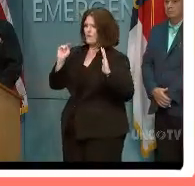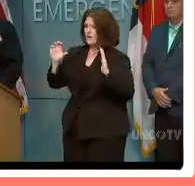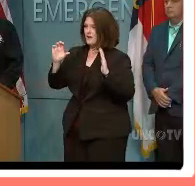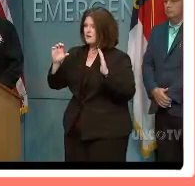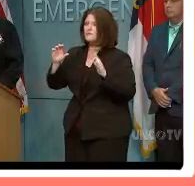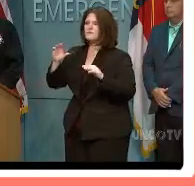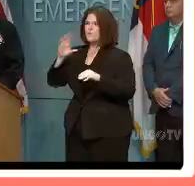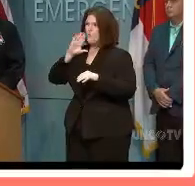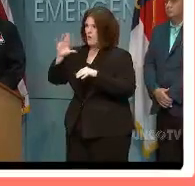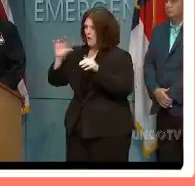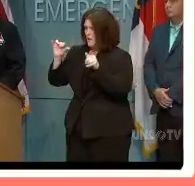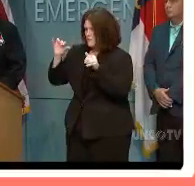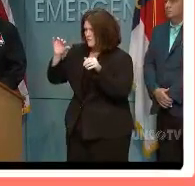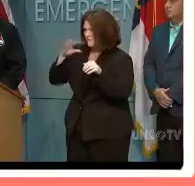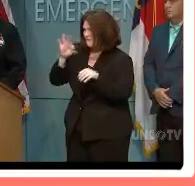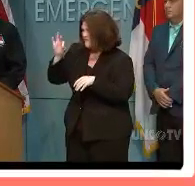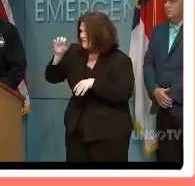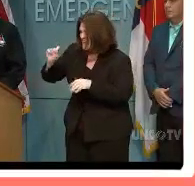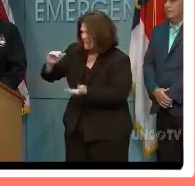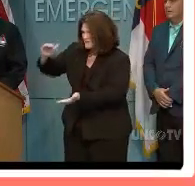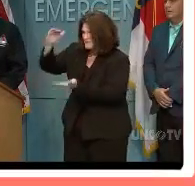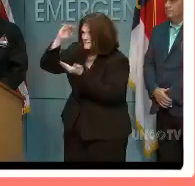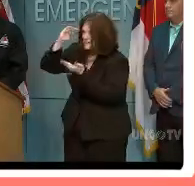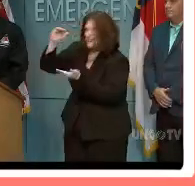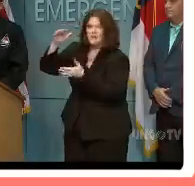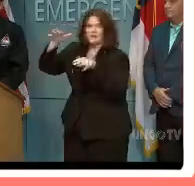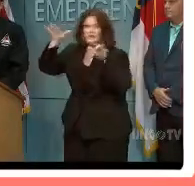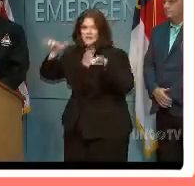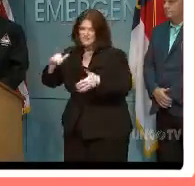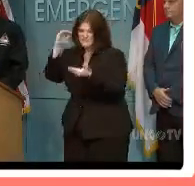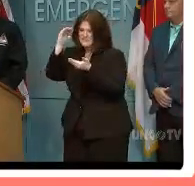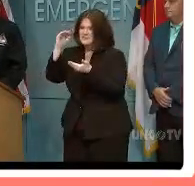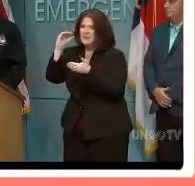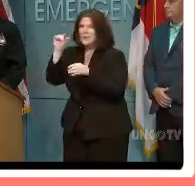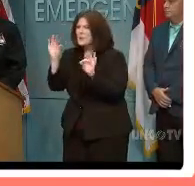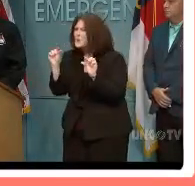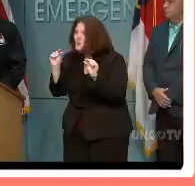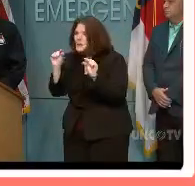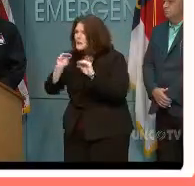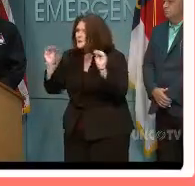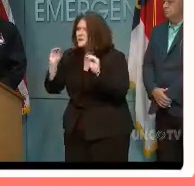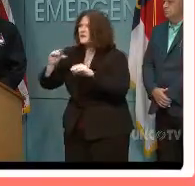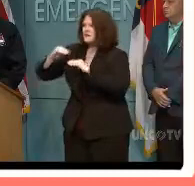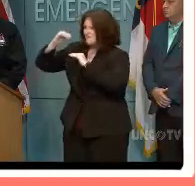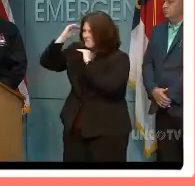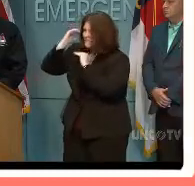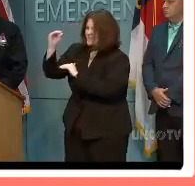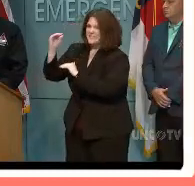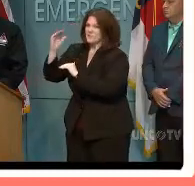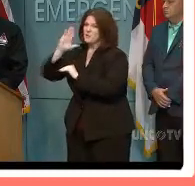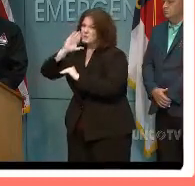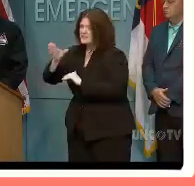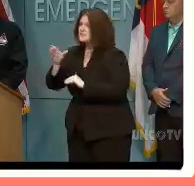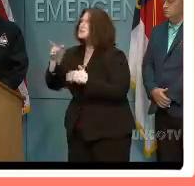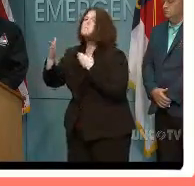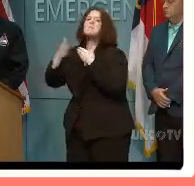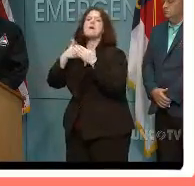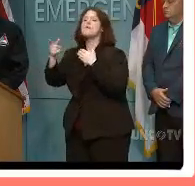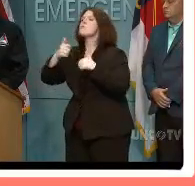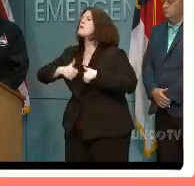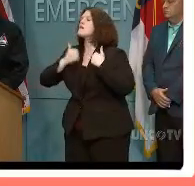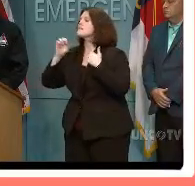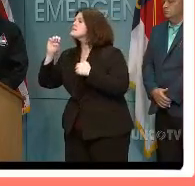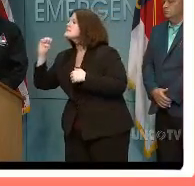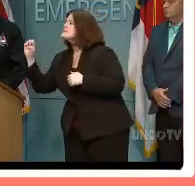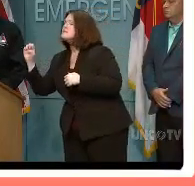in feet, not inches. Wherever you are in North Carolina, get ready